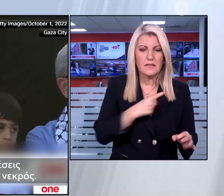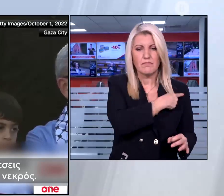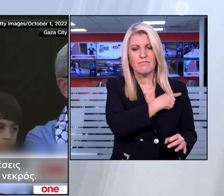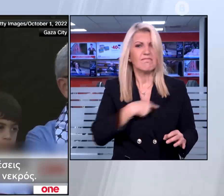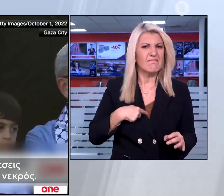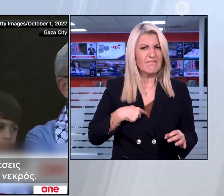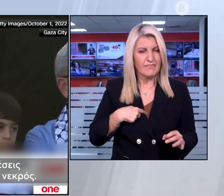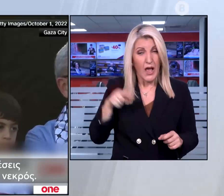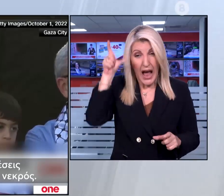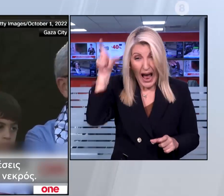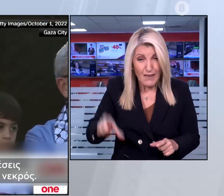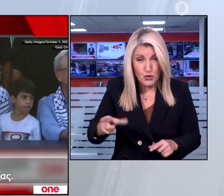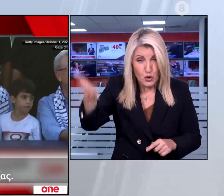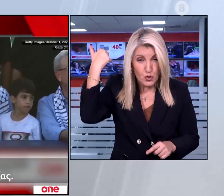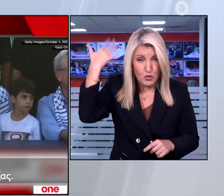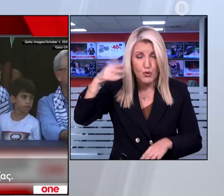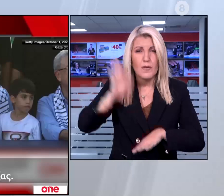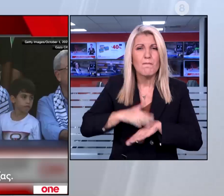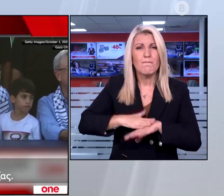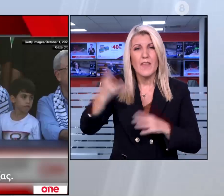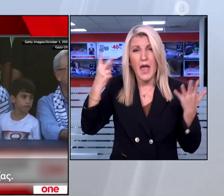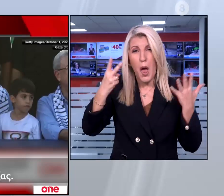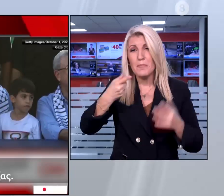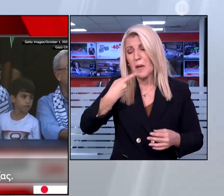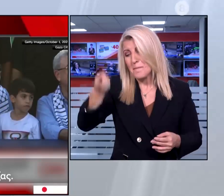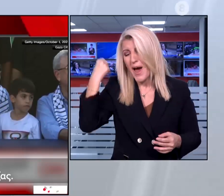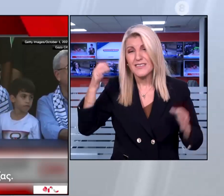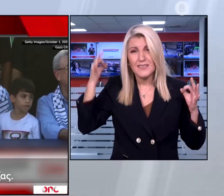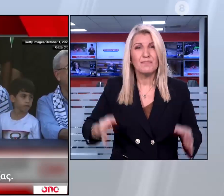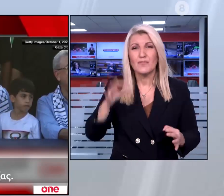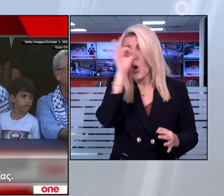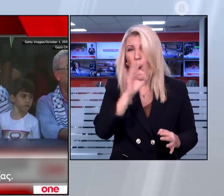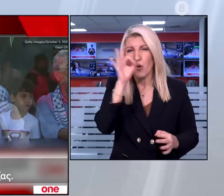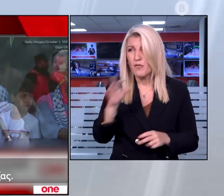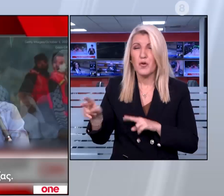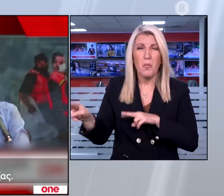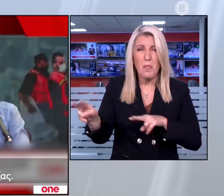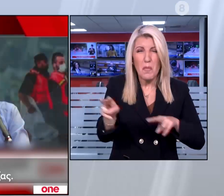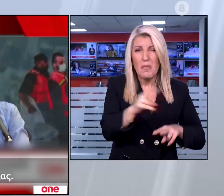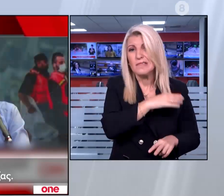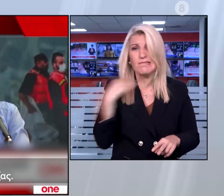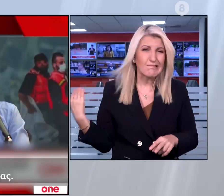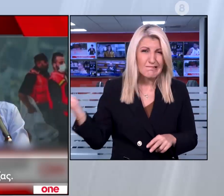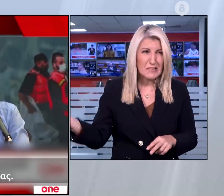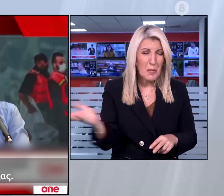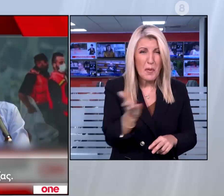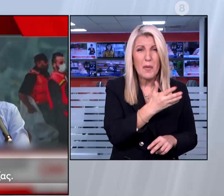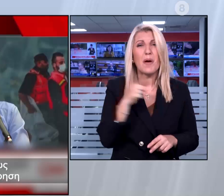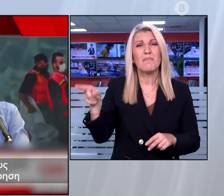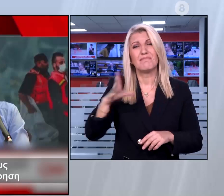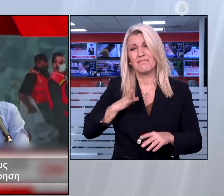Yahya Sinwar is dead. He was actually killed yesterday during military operations in the Gaza